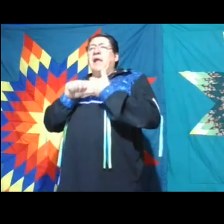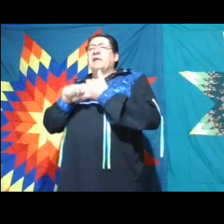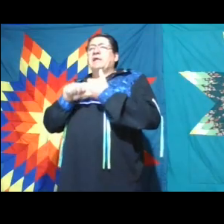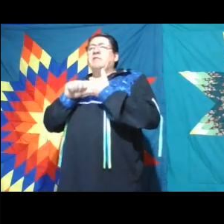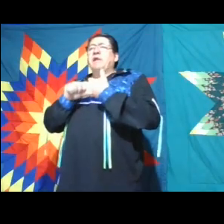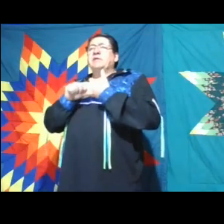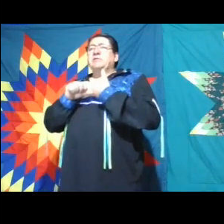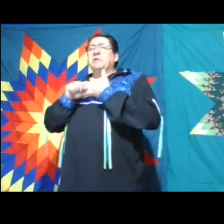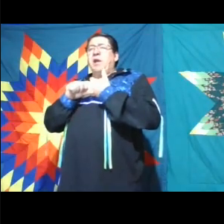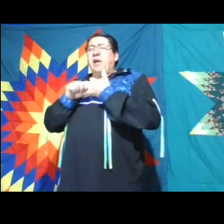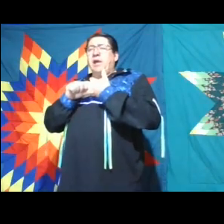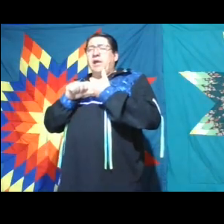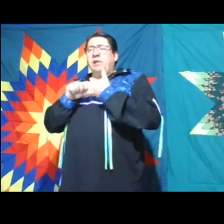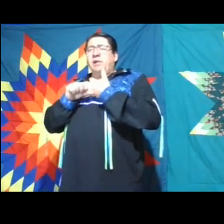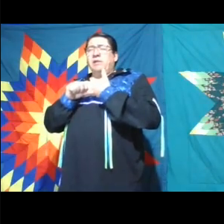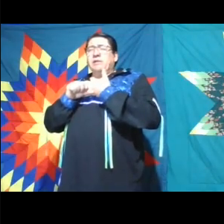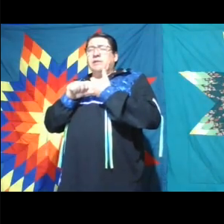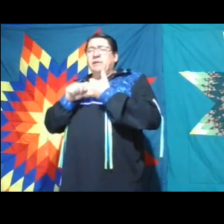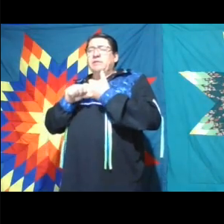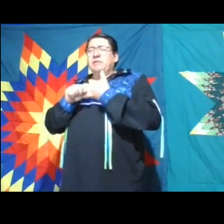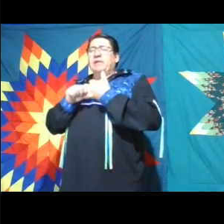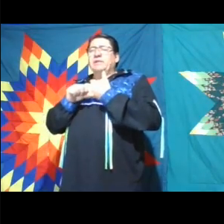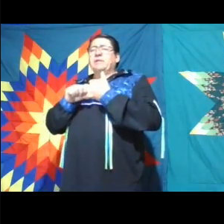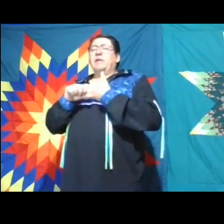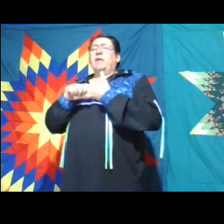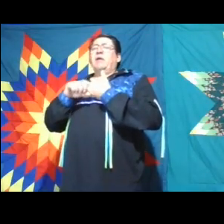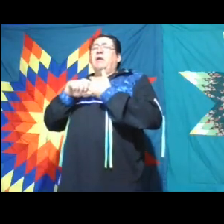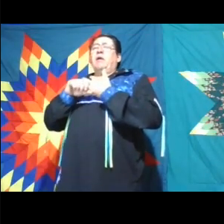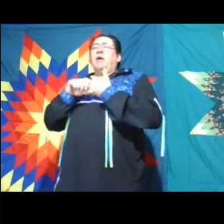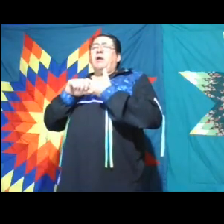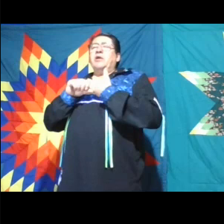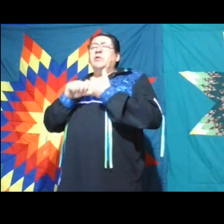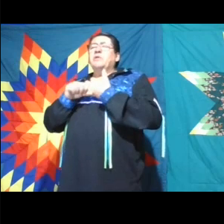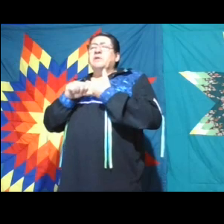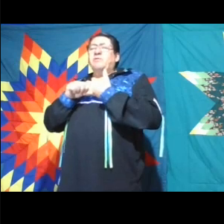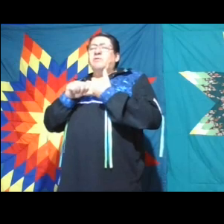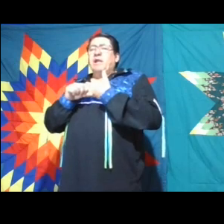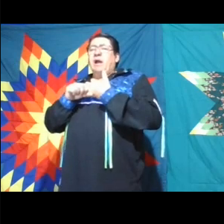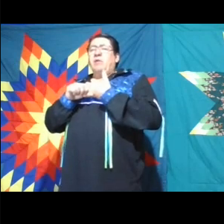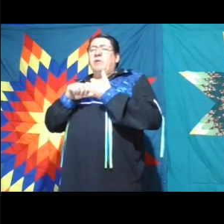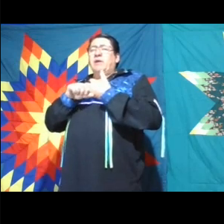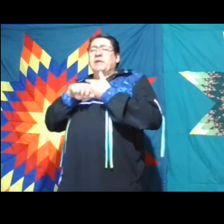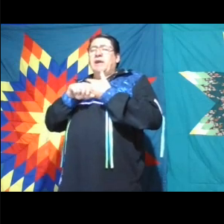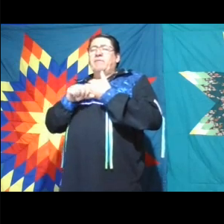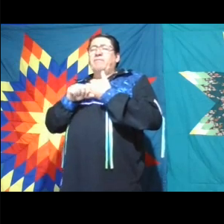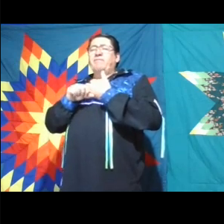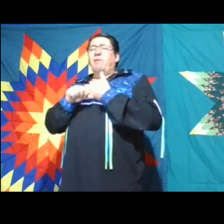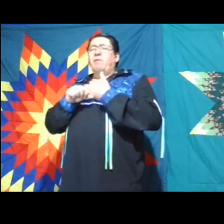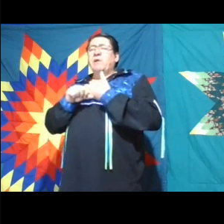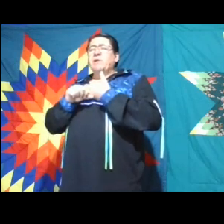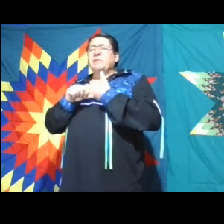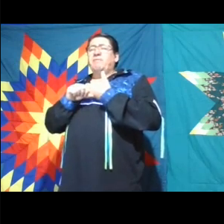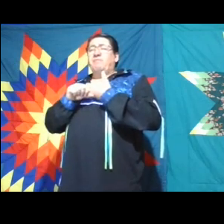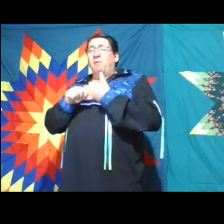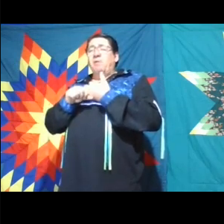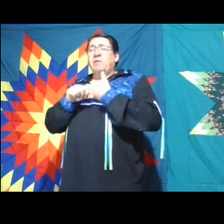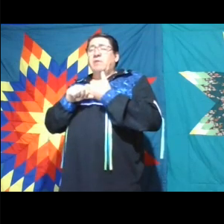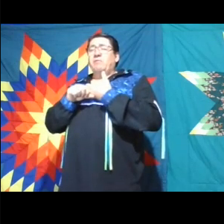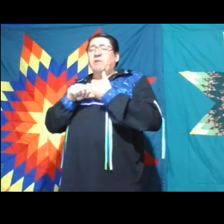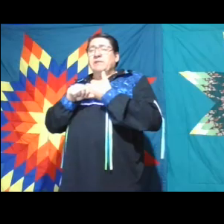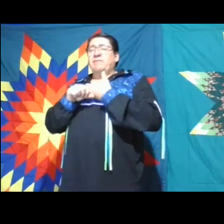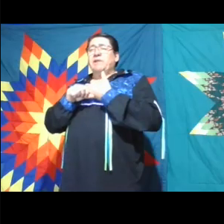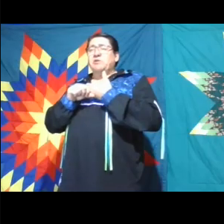the lack of credentials and skill sets. Youth right now is a heavy focus